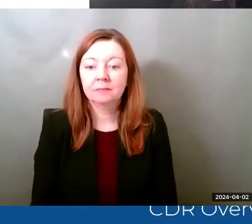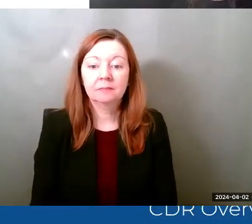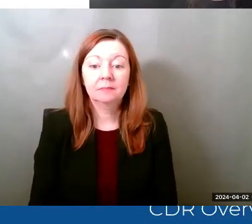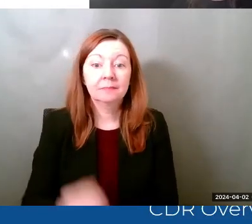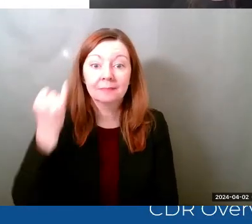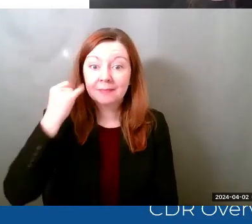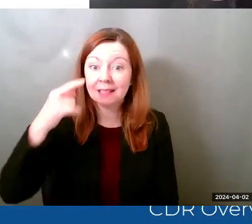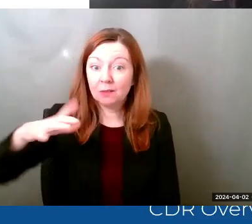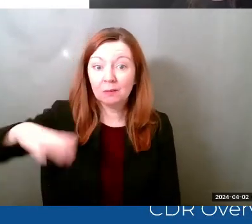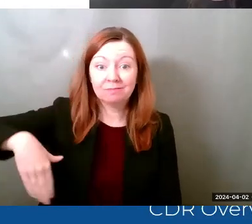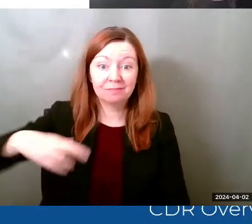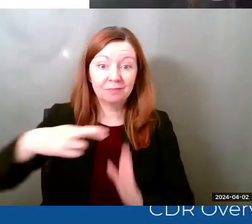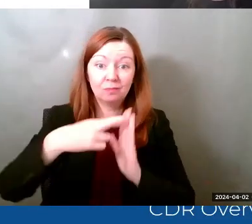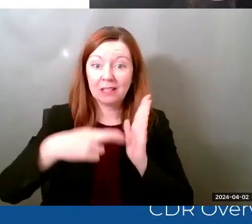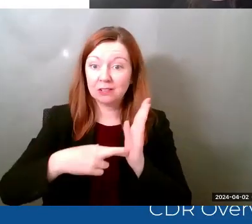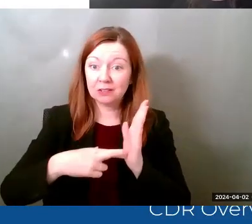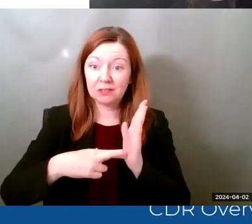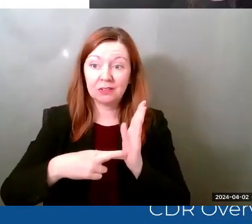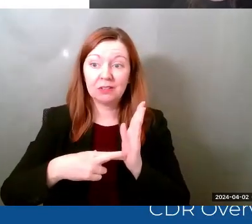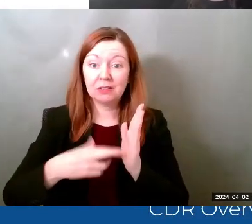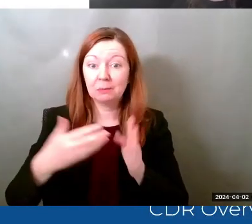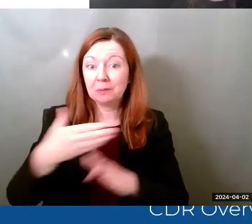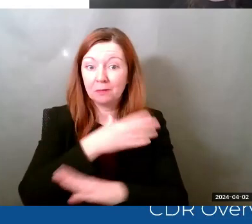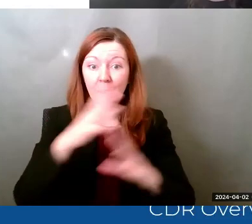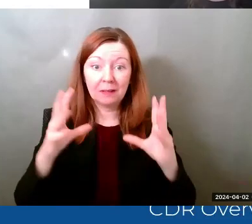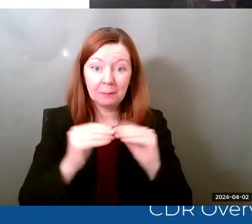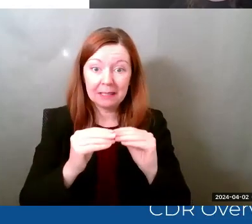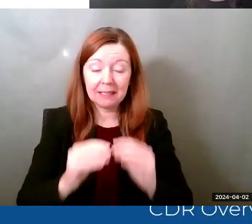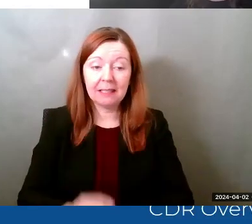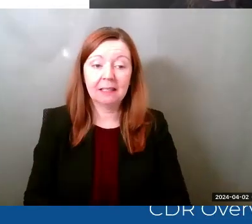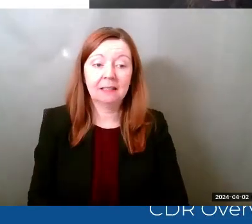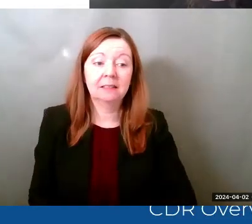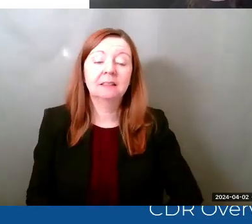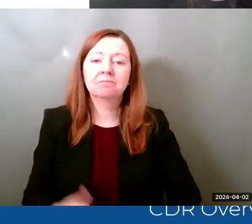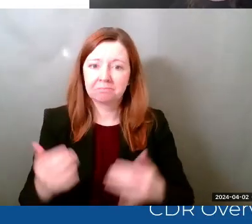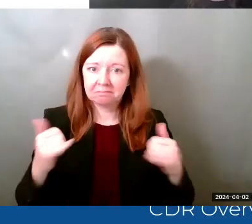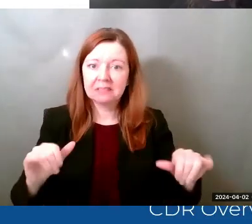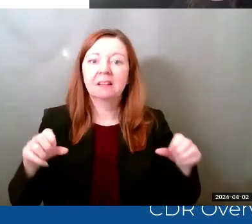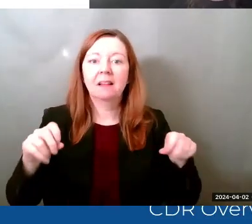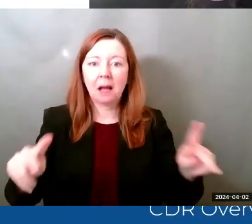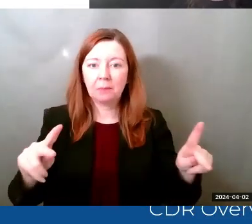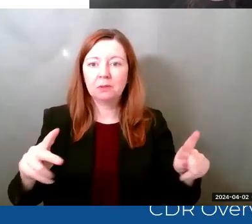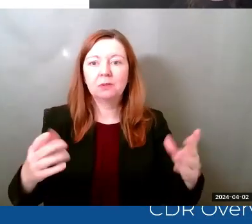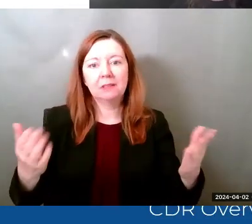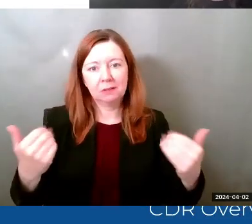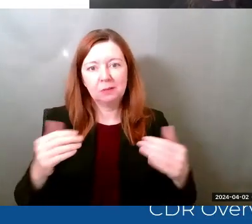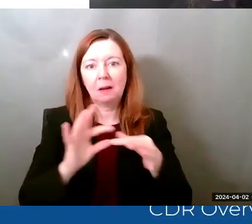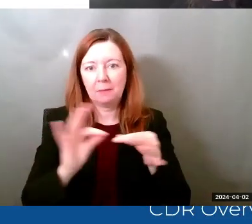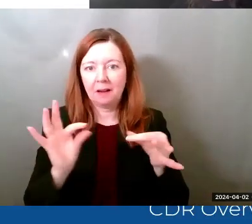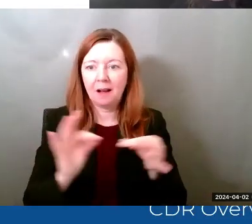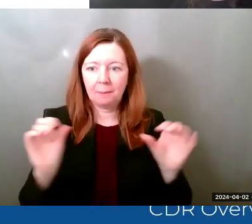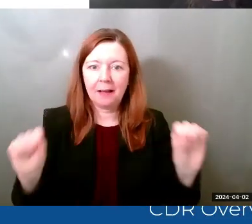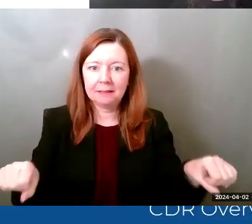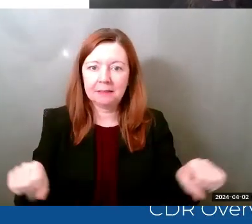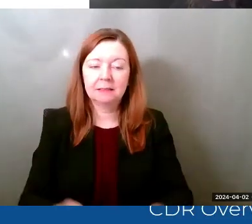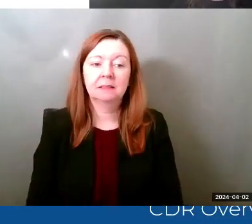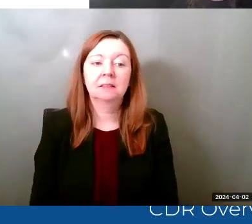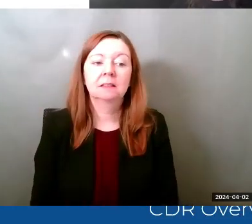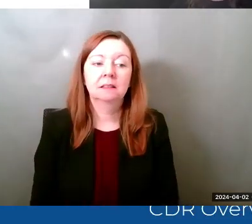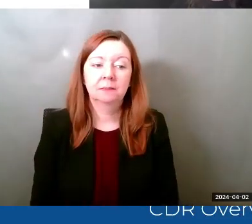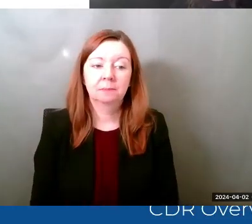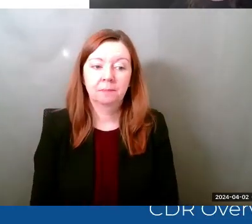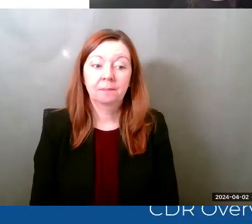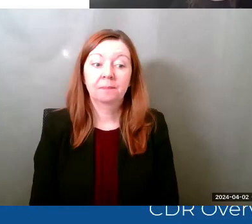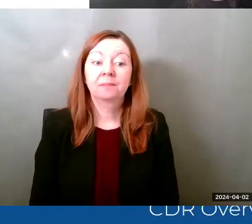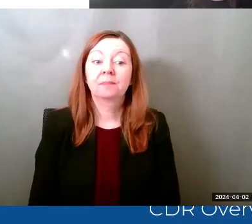not register in advance of the meeting, there will still be an opportunity to comment. Once staff have gone